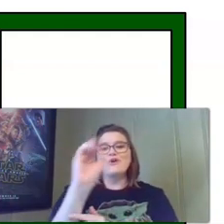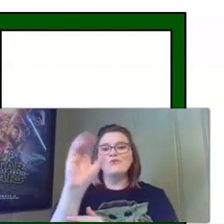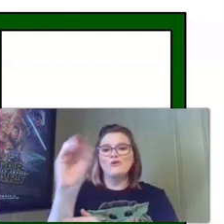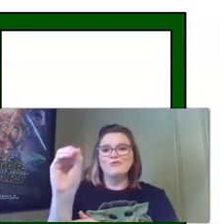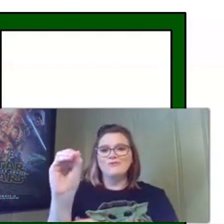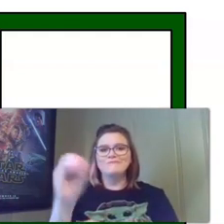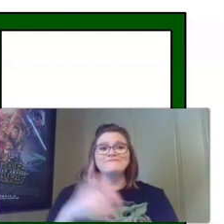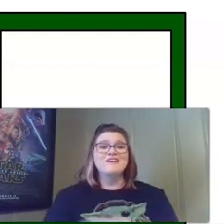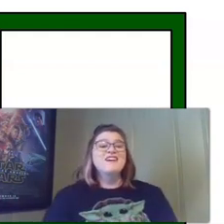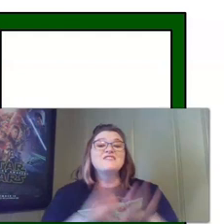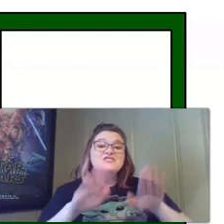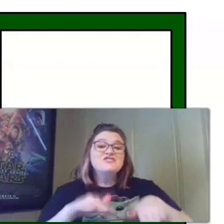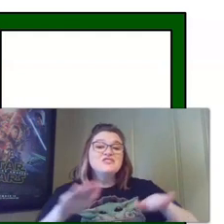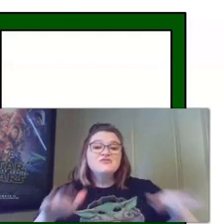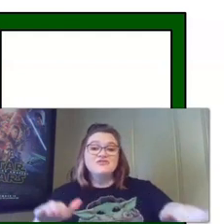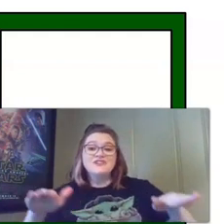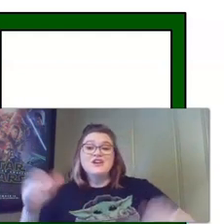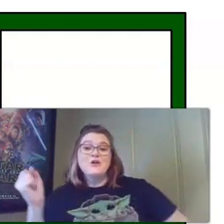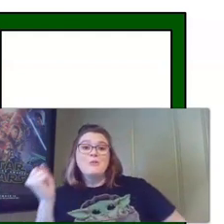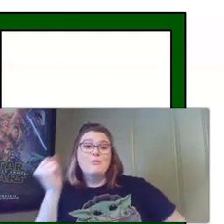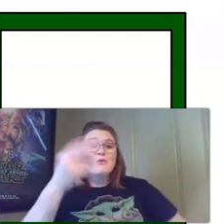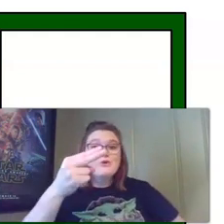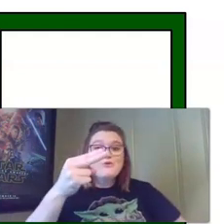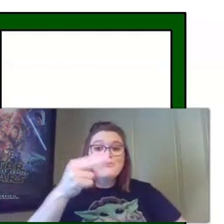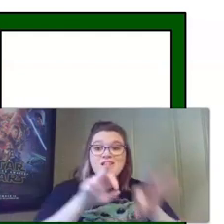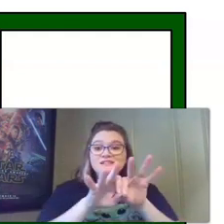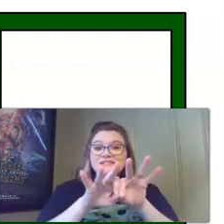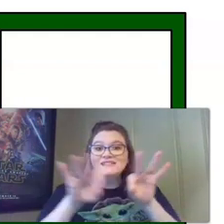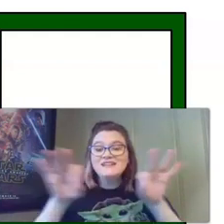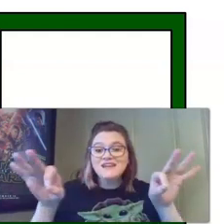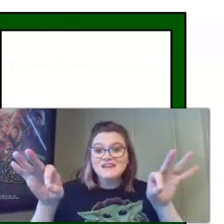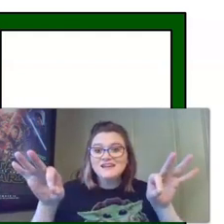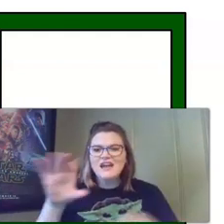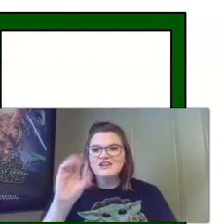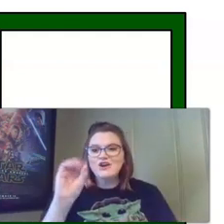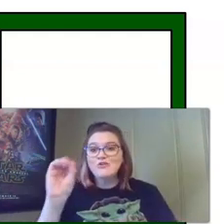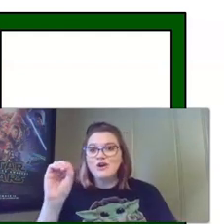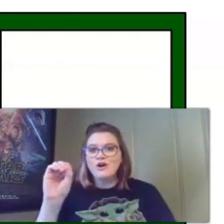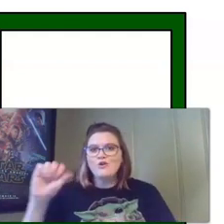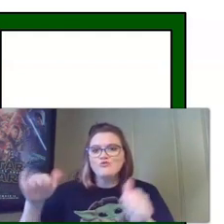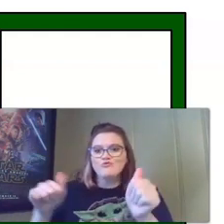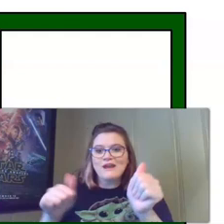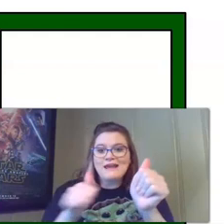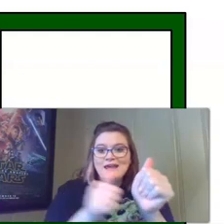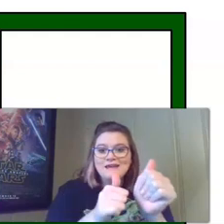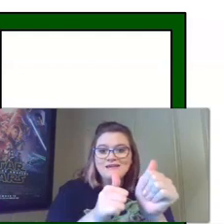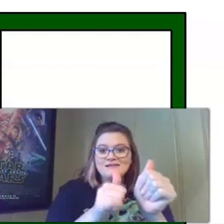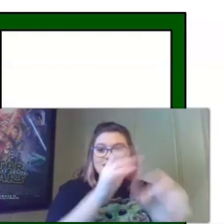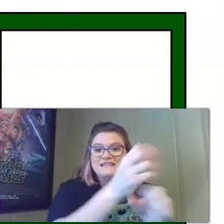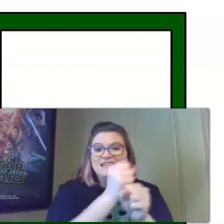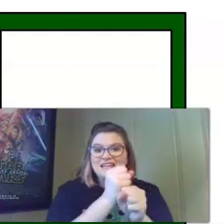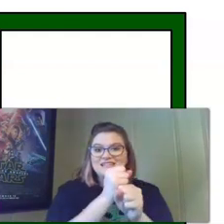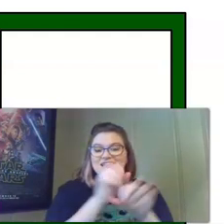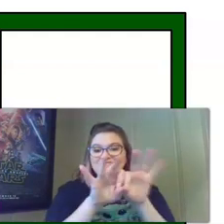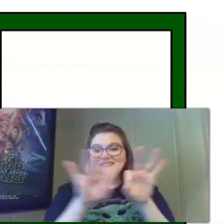outside with Coco. The children threw a stick and Coco ran